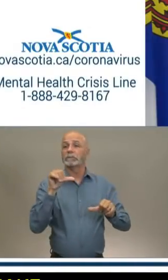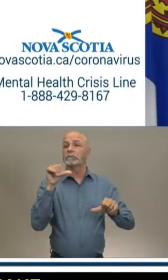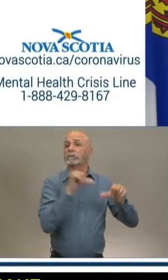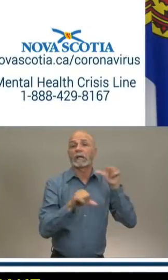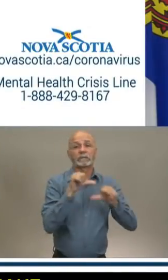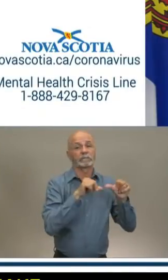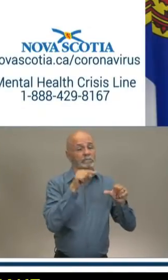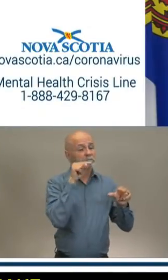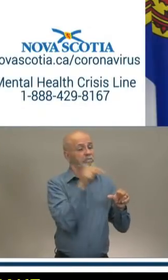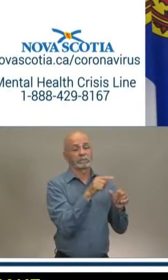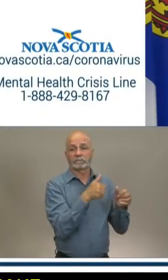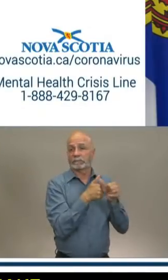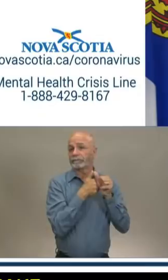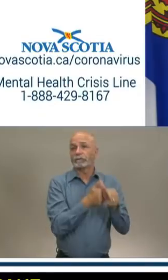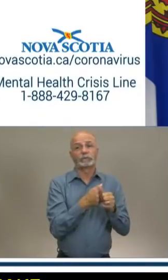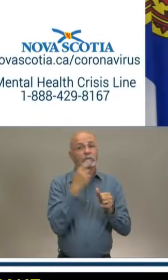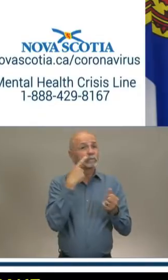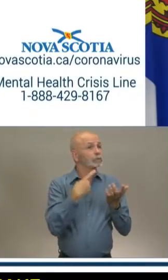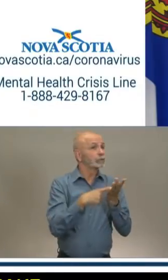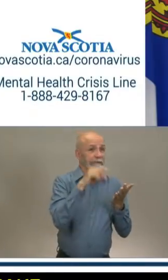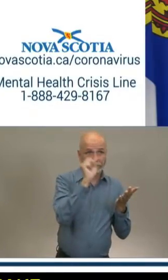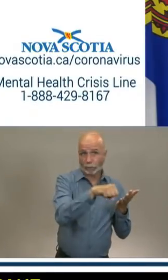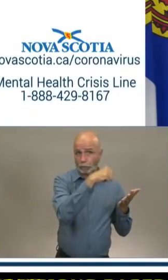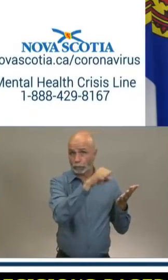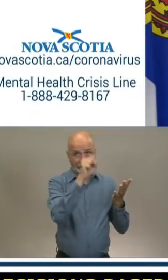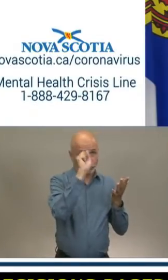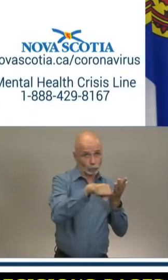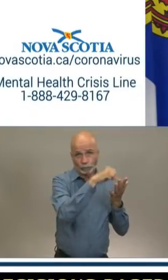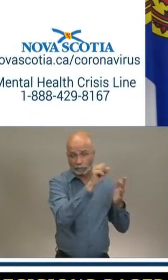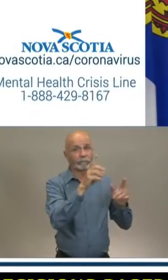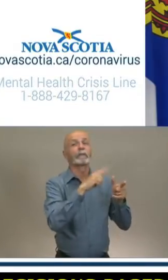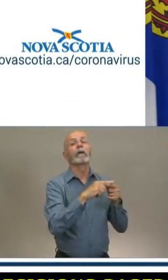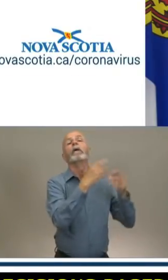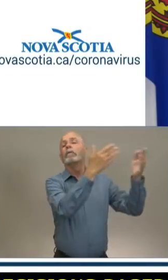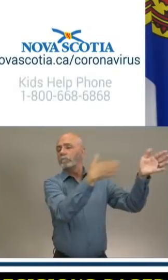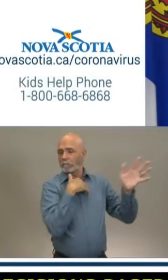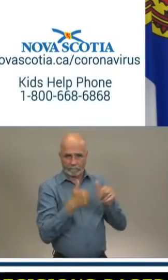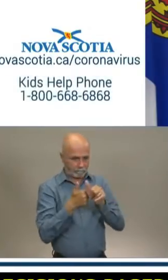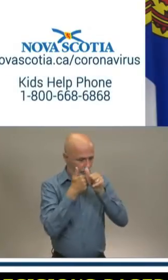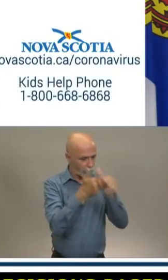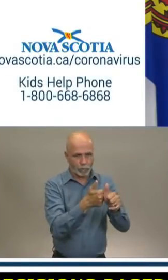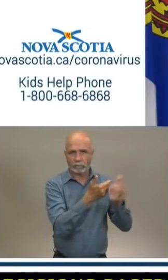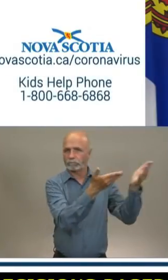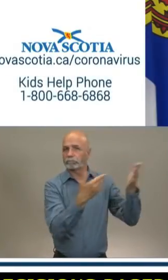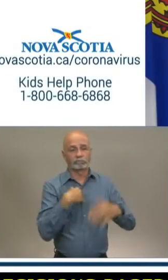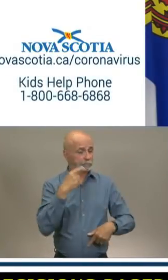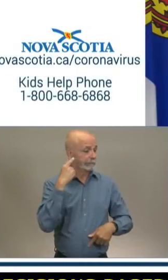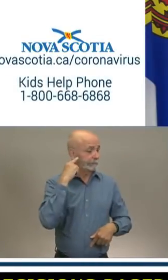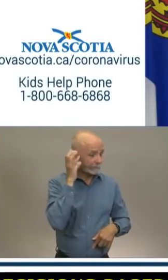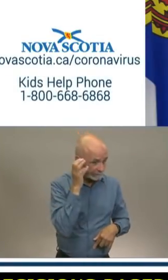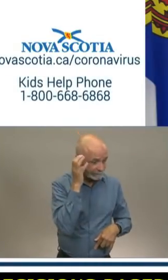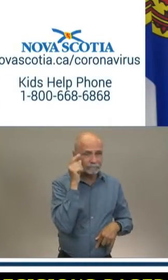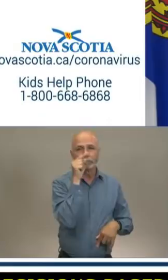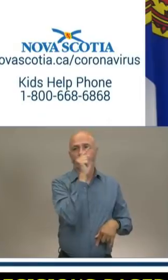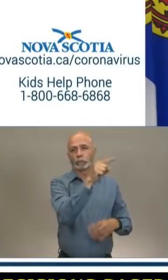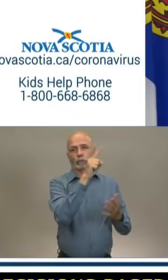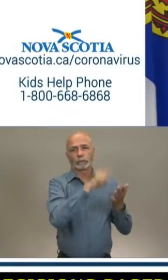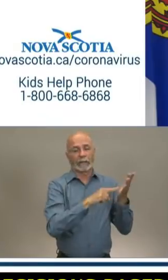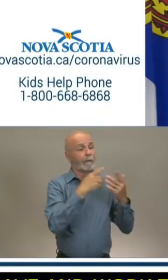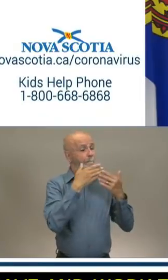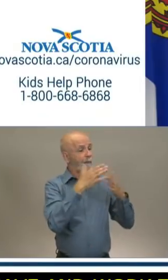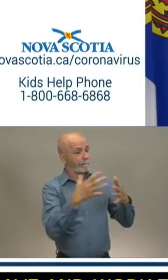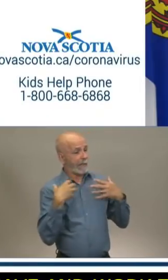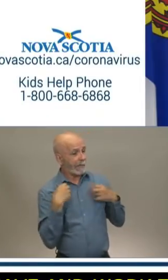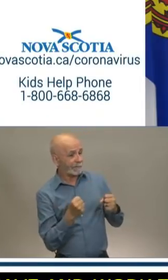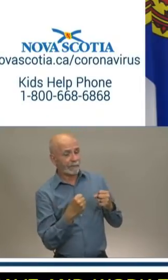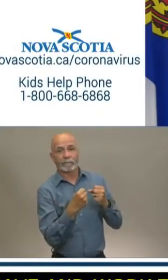the proposals. I continue to listen to the advice of the public health team, and we need to sometimes